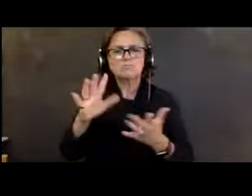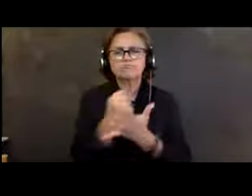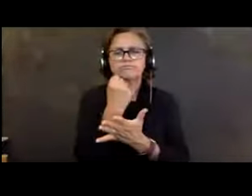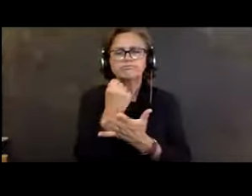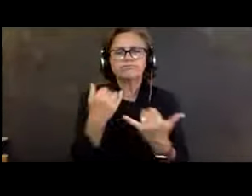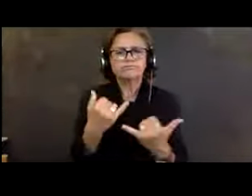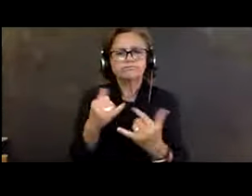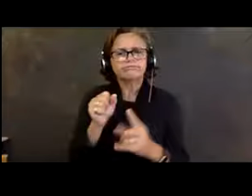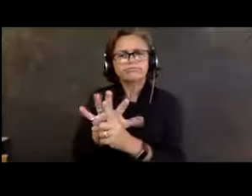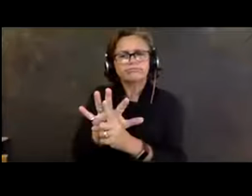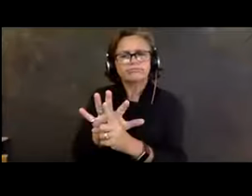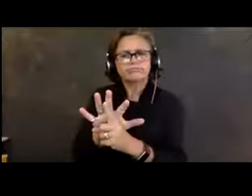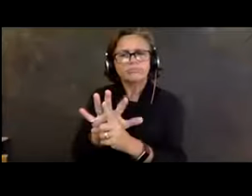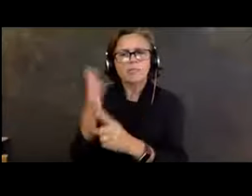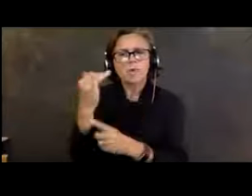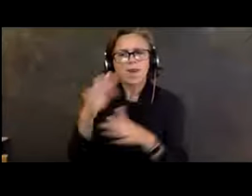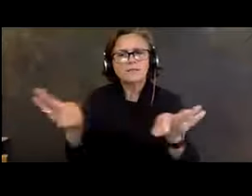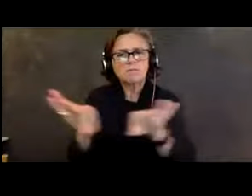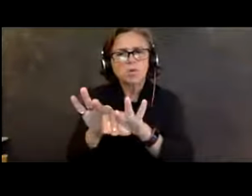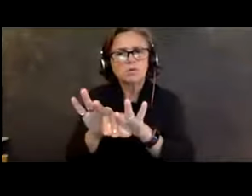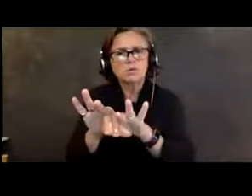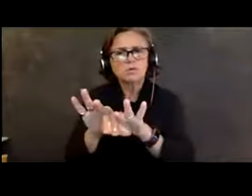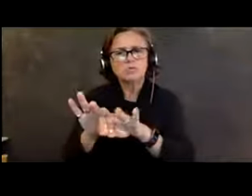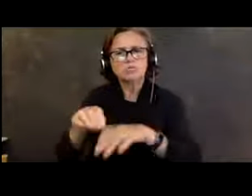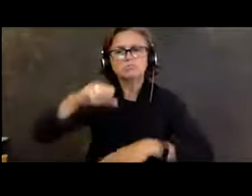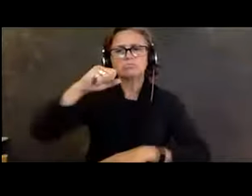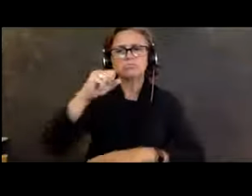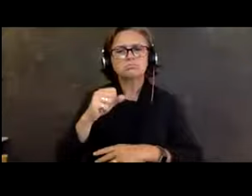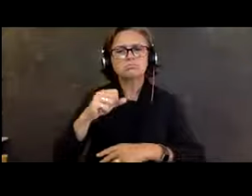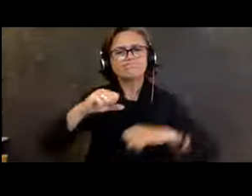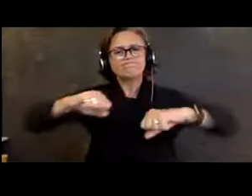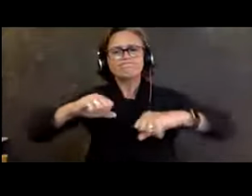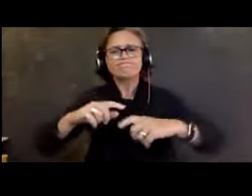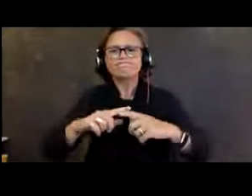us to stand against racism and racial injustice.